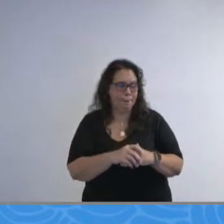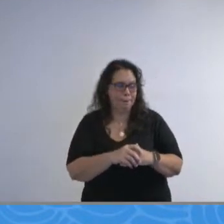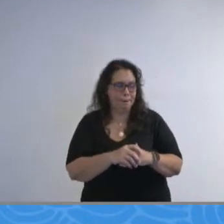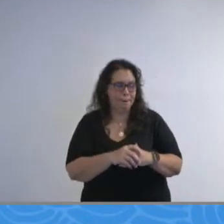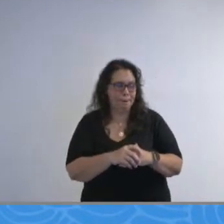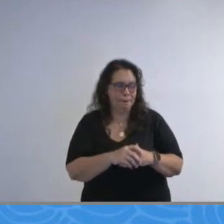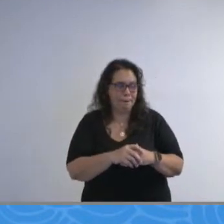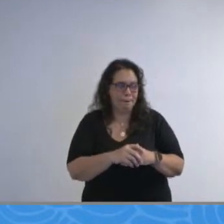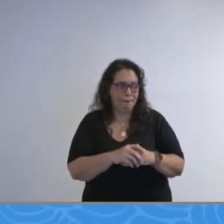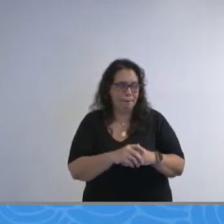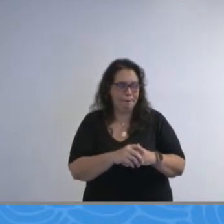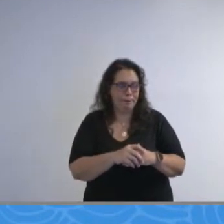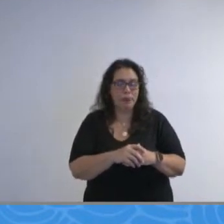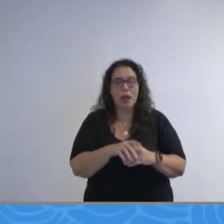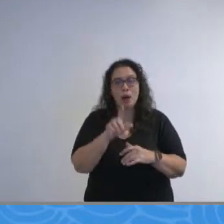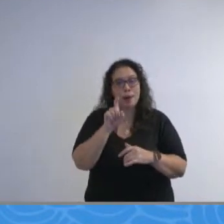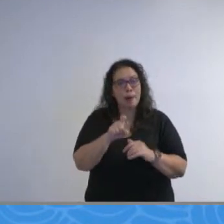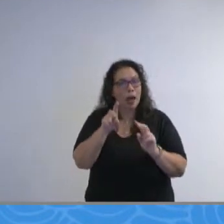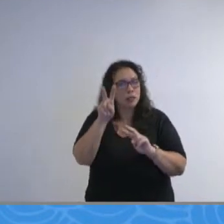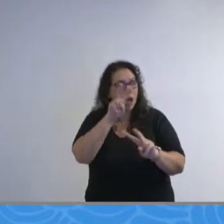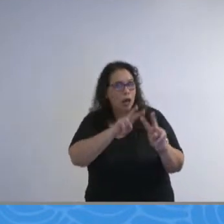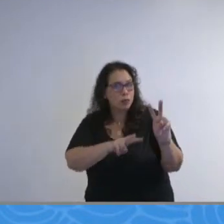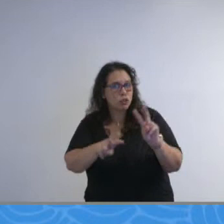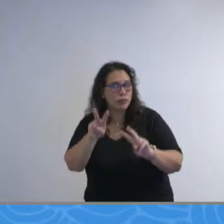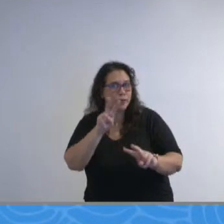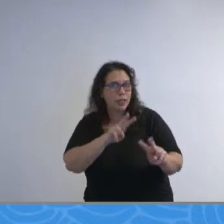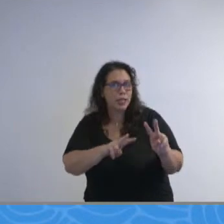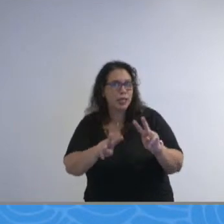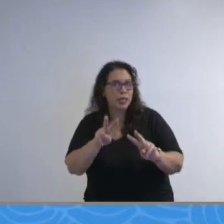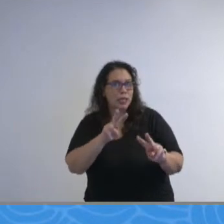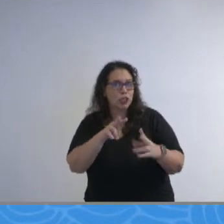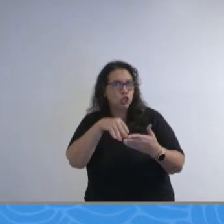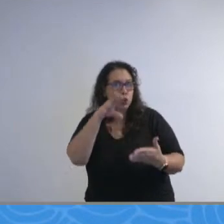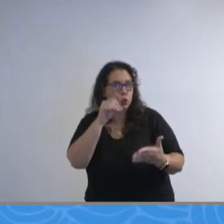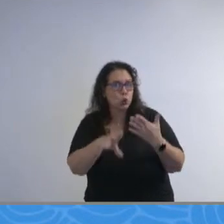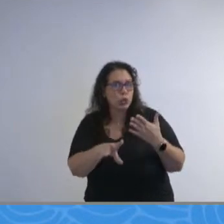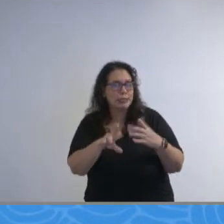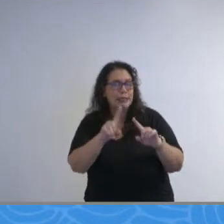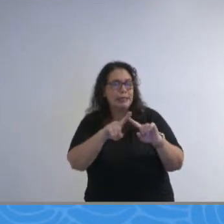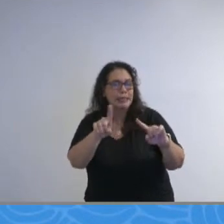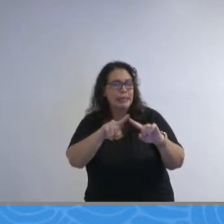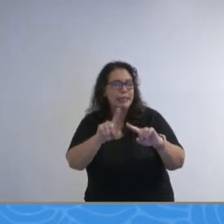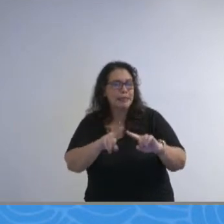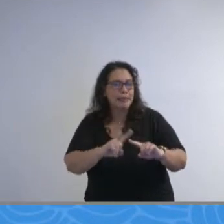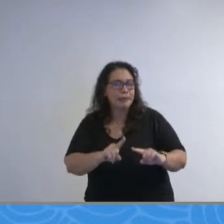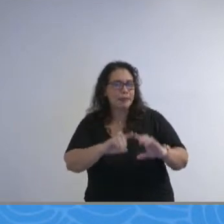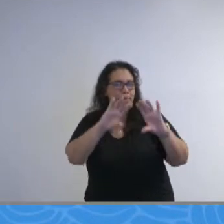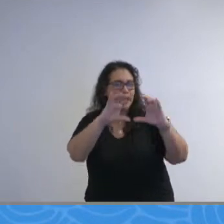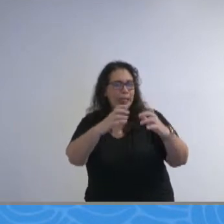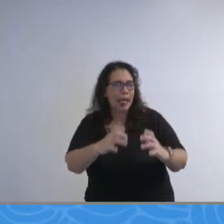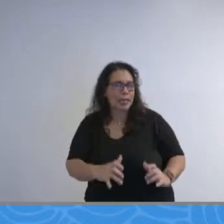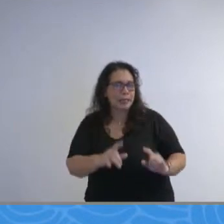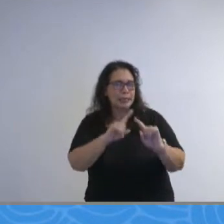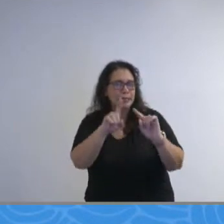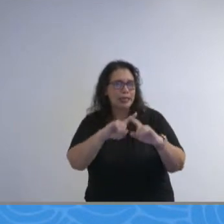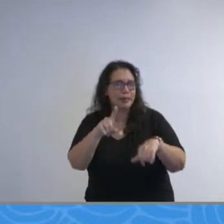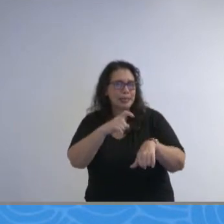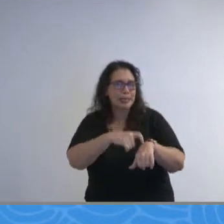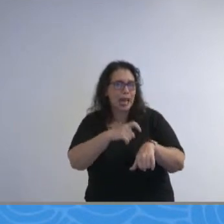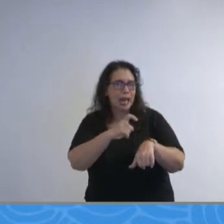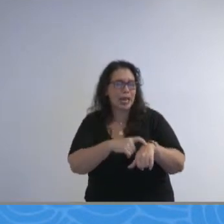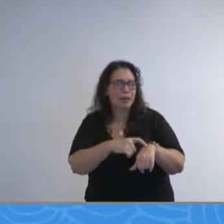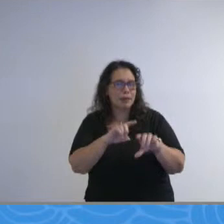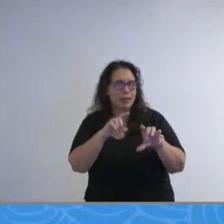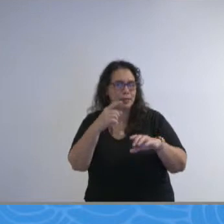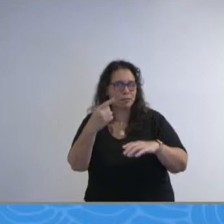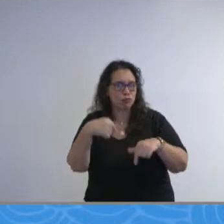So they need to do observation different times during the day and different classroom activities